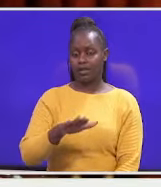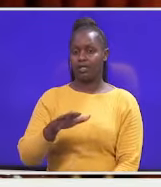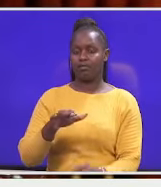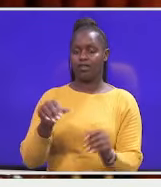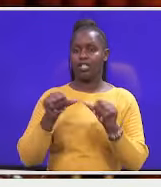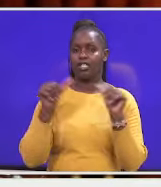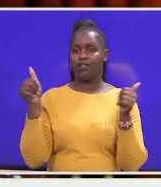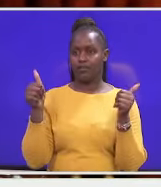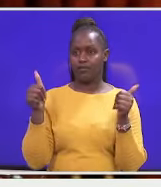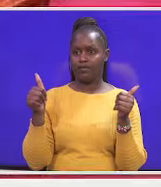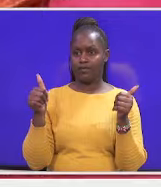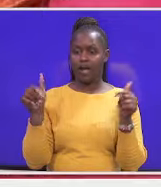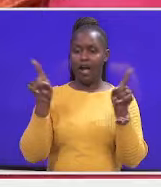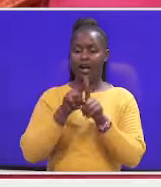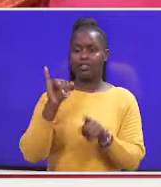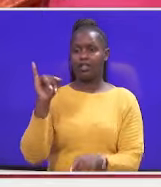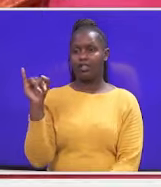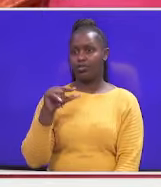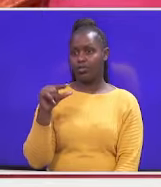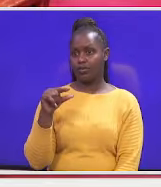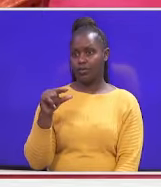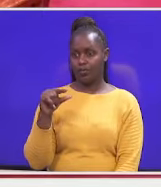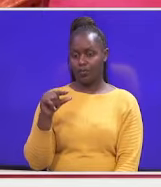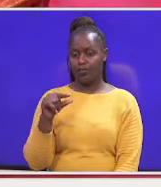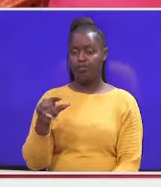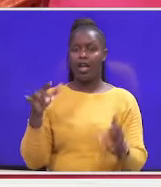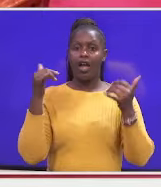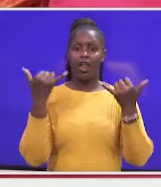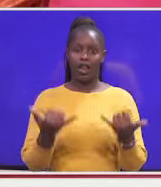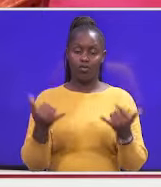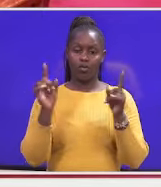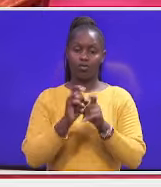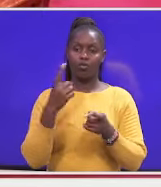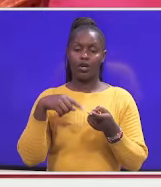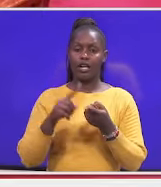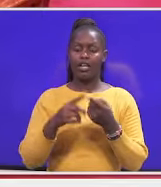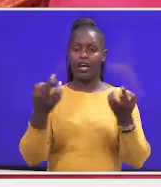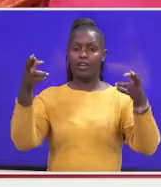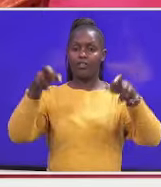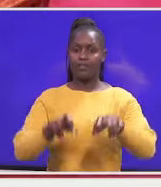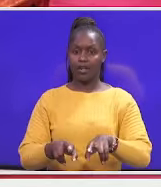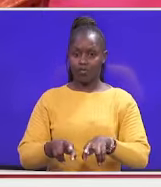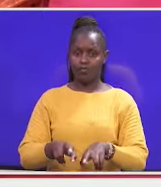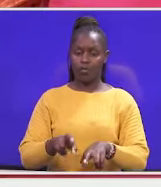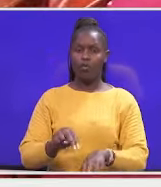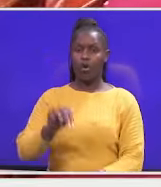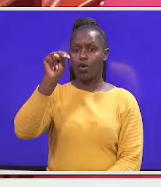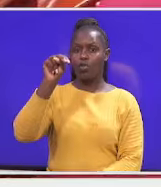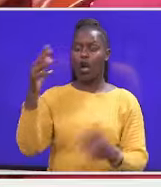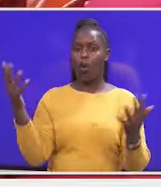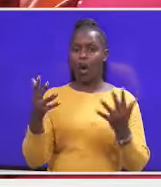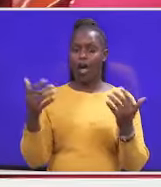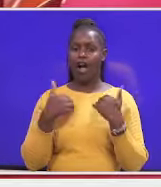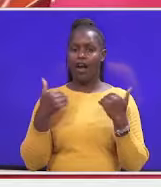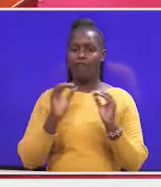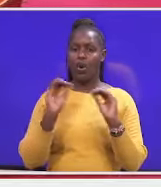secure as the IG. Swa katika maeneo ya bonde la ufa kaskazini ambayo yamekuwa yakishuhudia ukosefu wa usalama